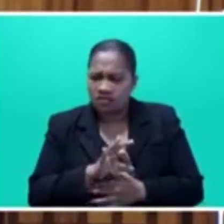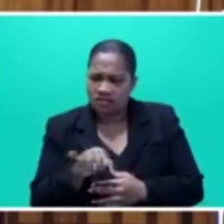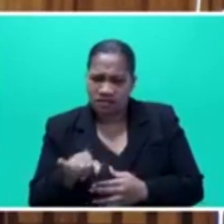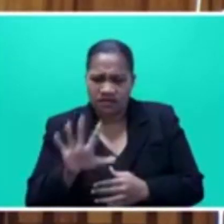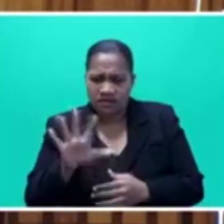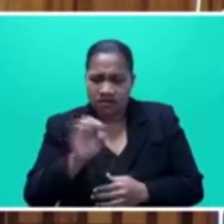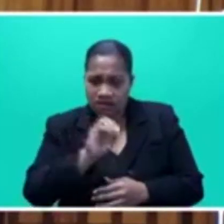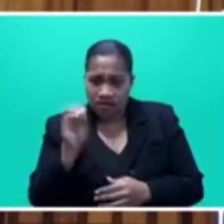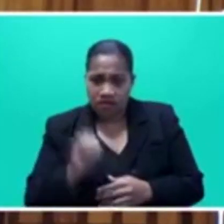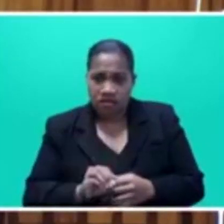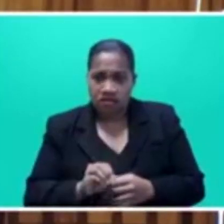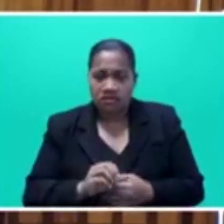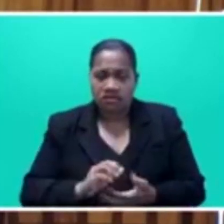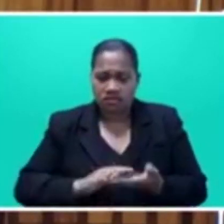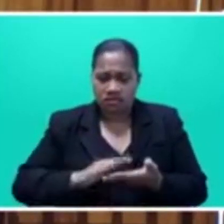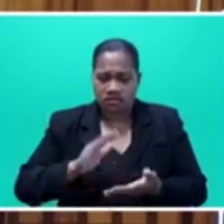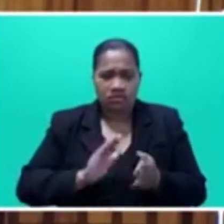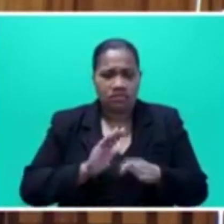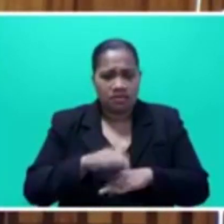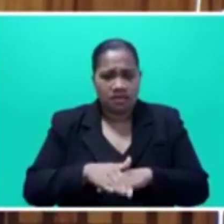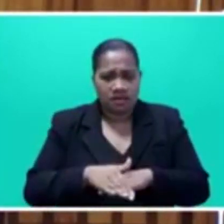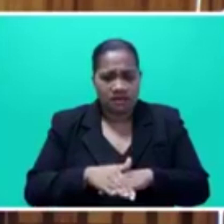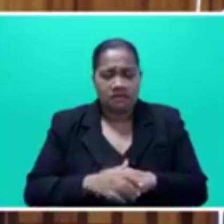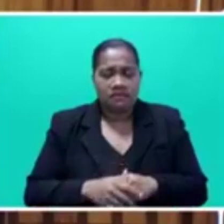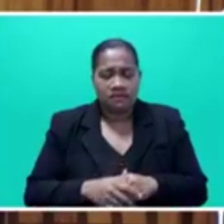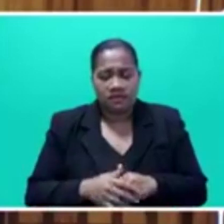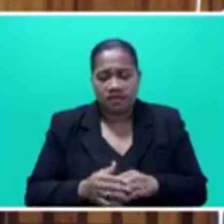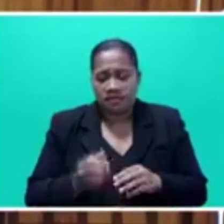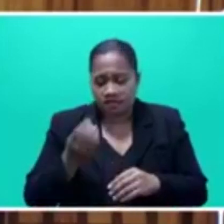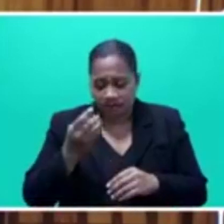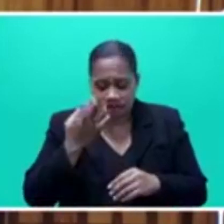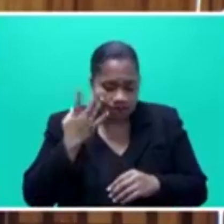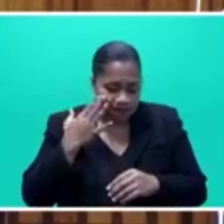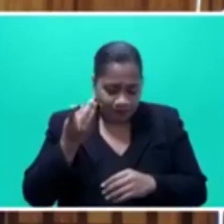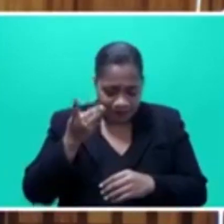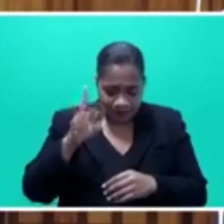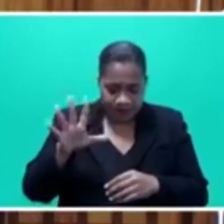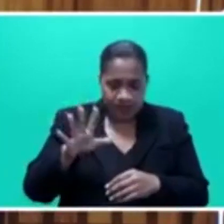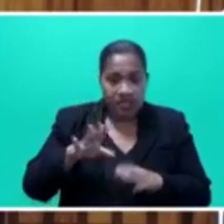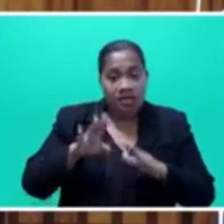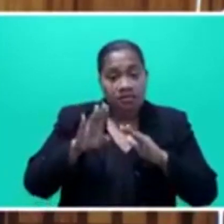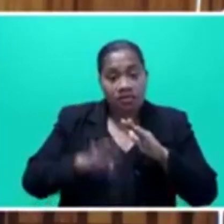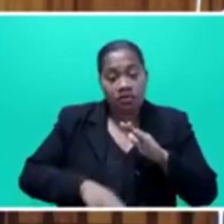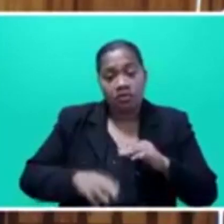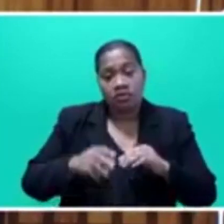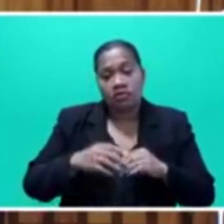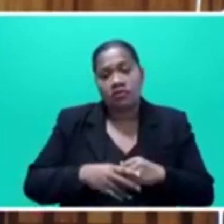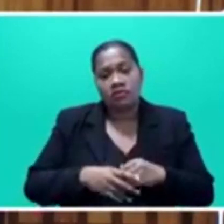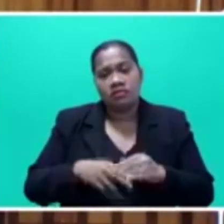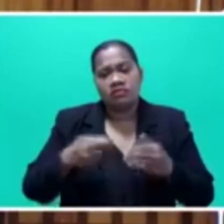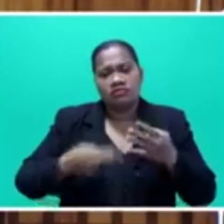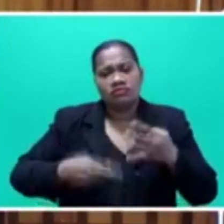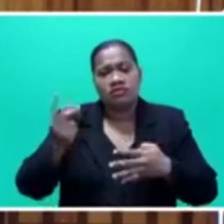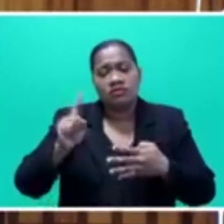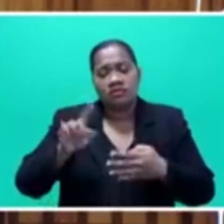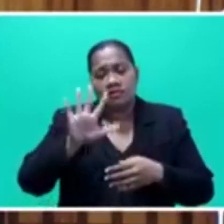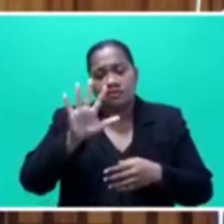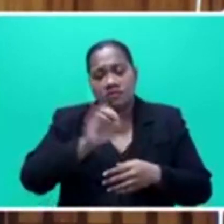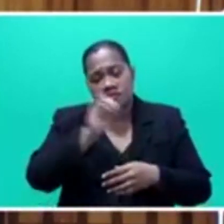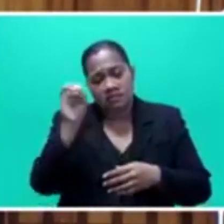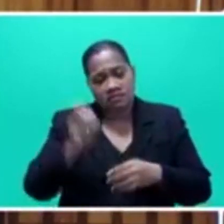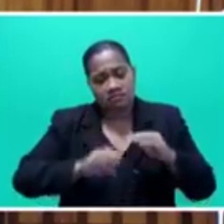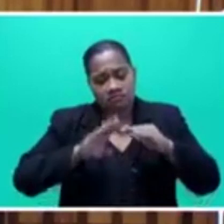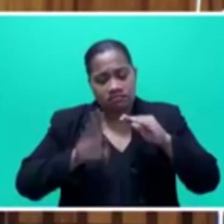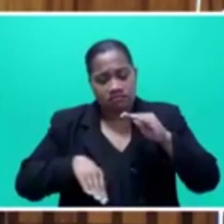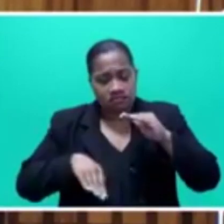5% or above in any decade since independence. It has always been below potential rate of 5%, Mr. Speaker, sir.